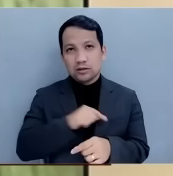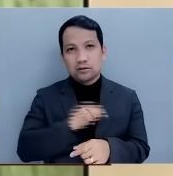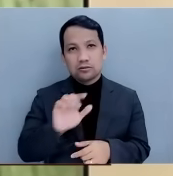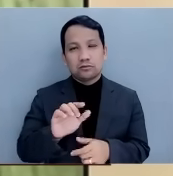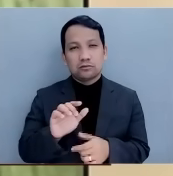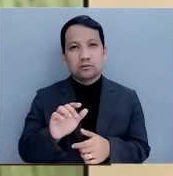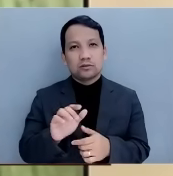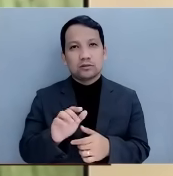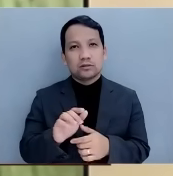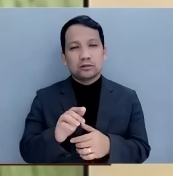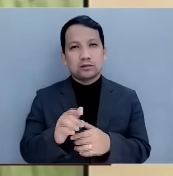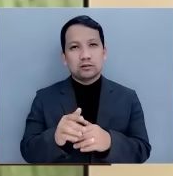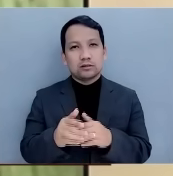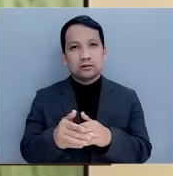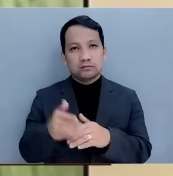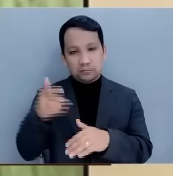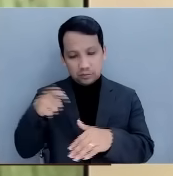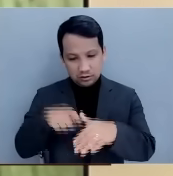submarines.